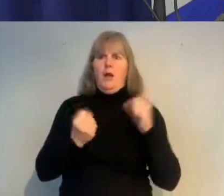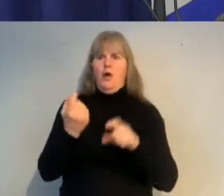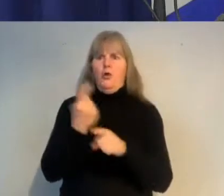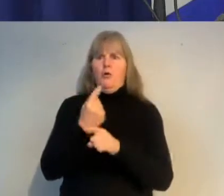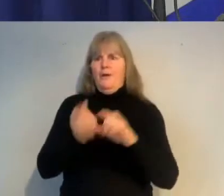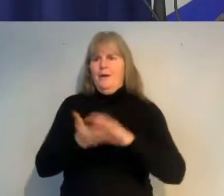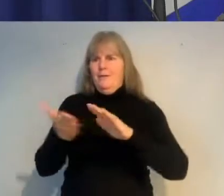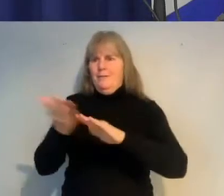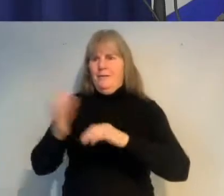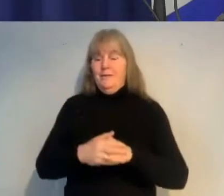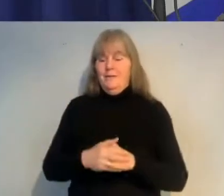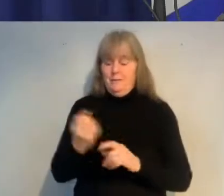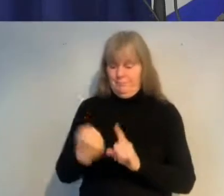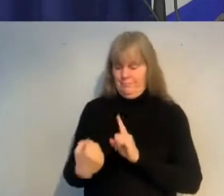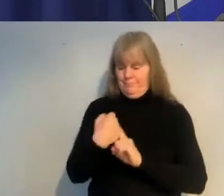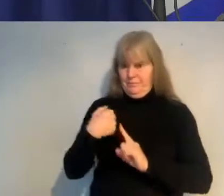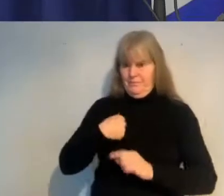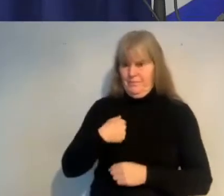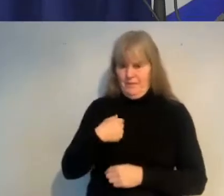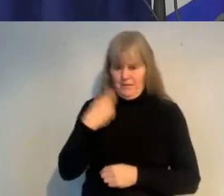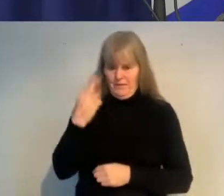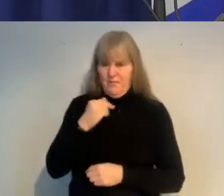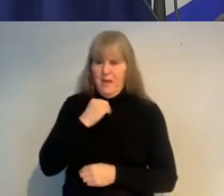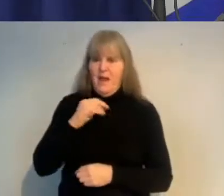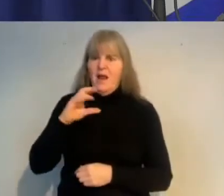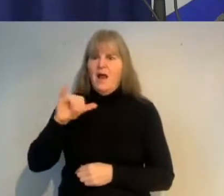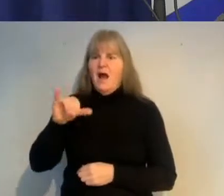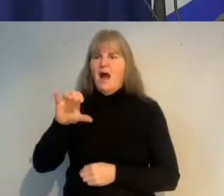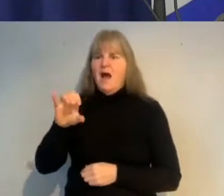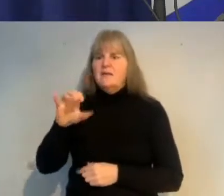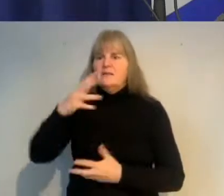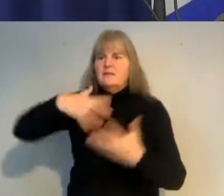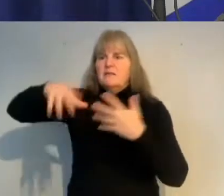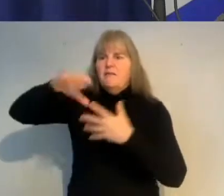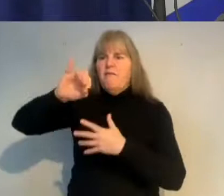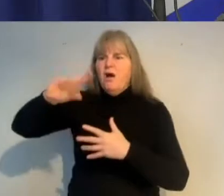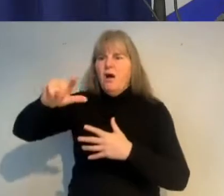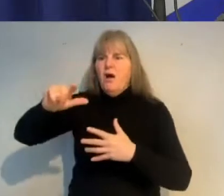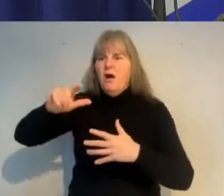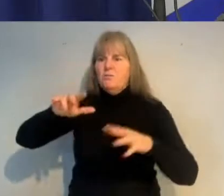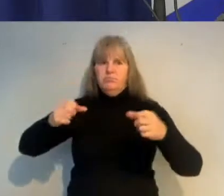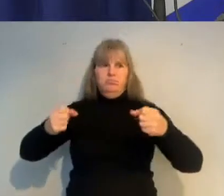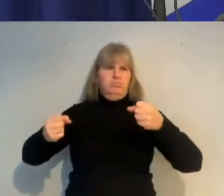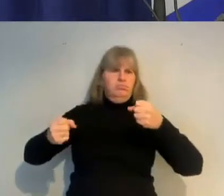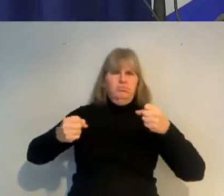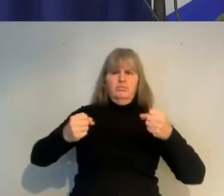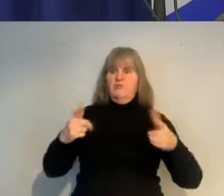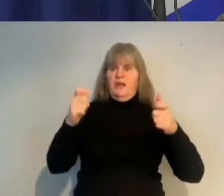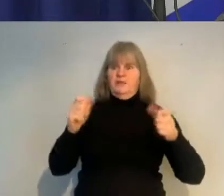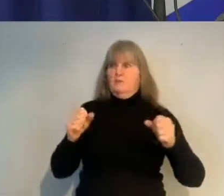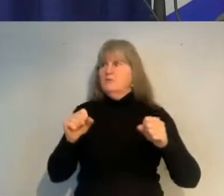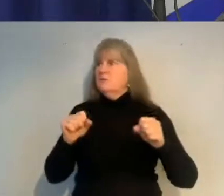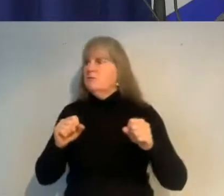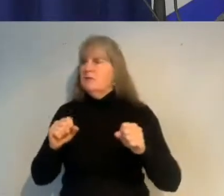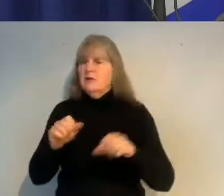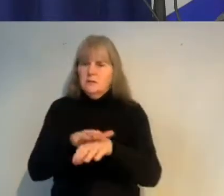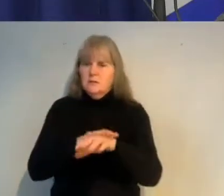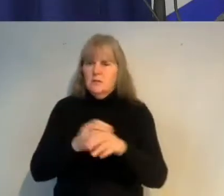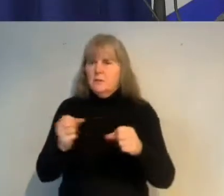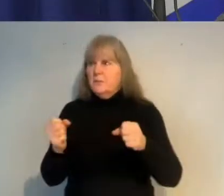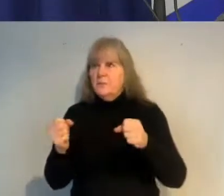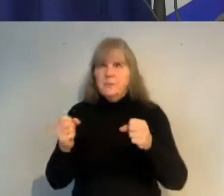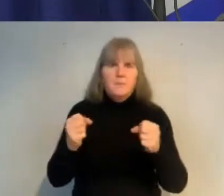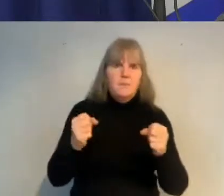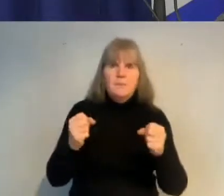Suddenly, I realized I was in ice fog and going a little too fast. So I slowed down, made sure my lights were